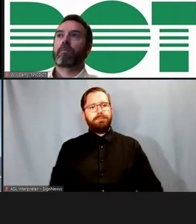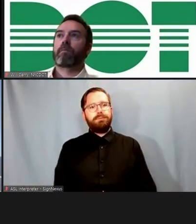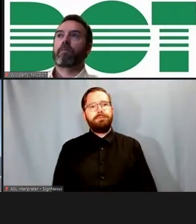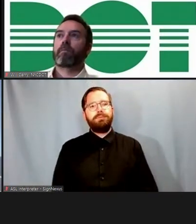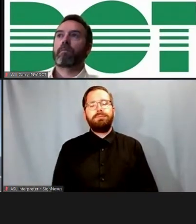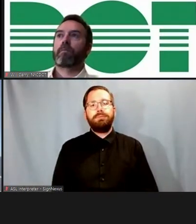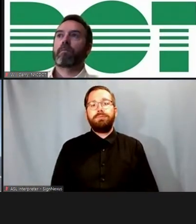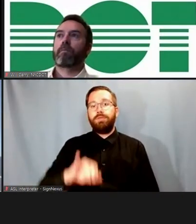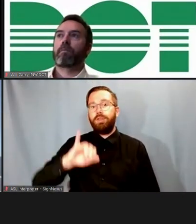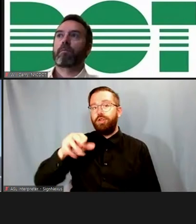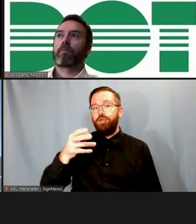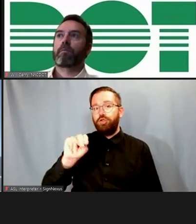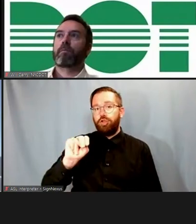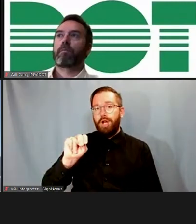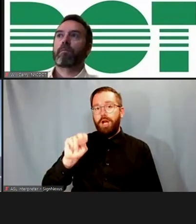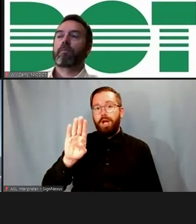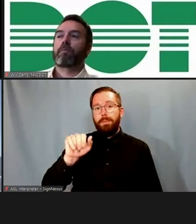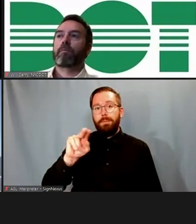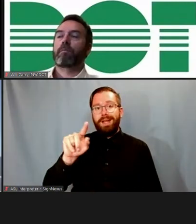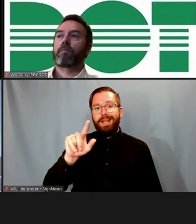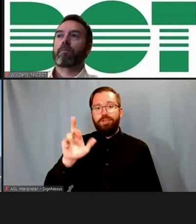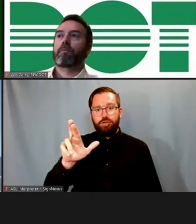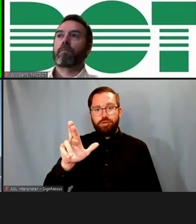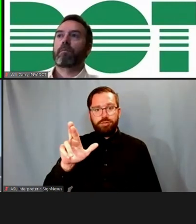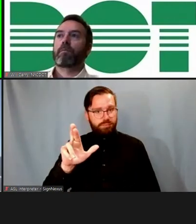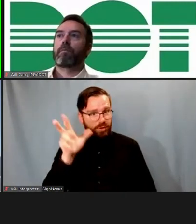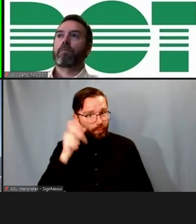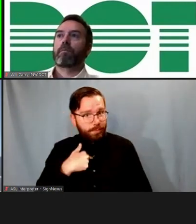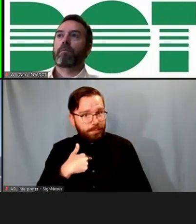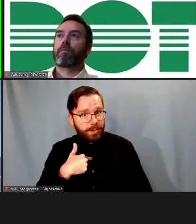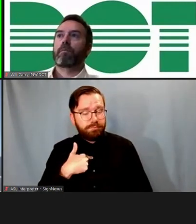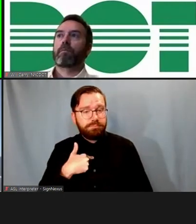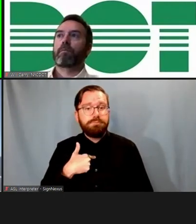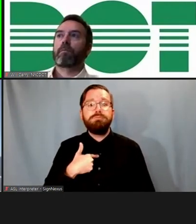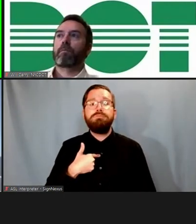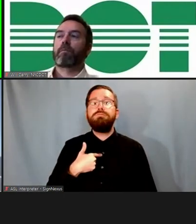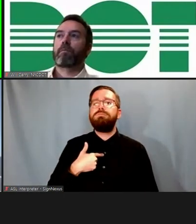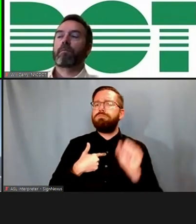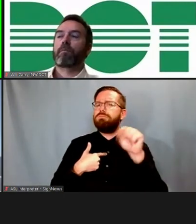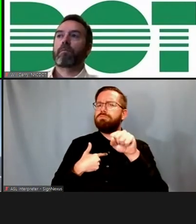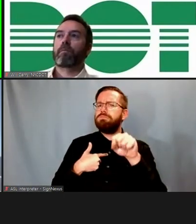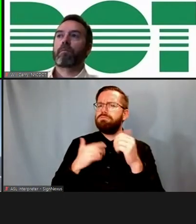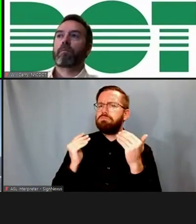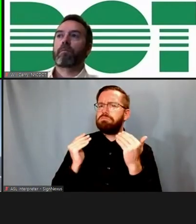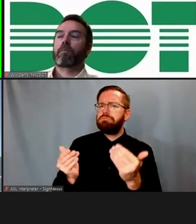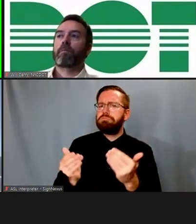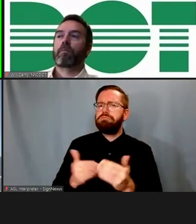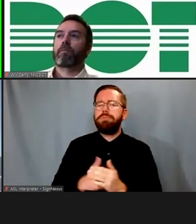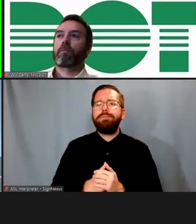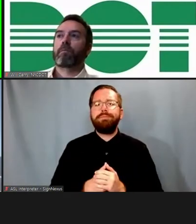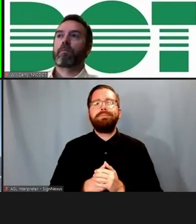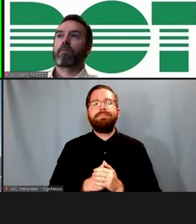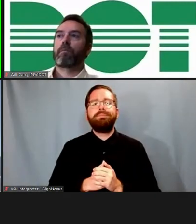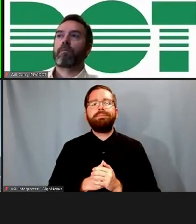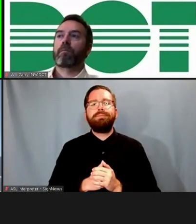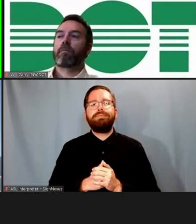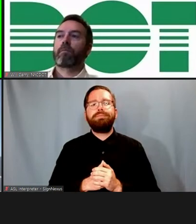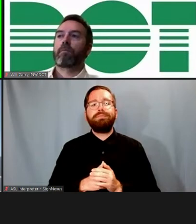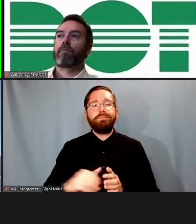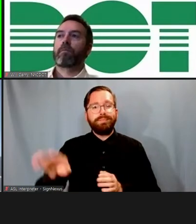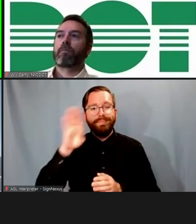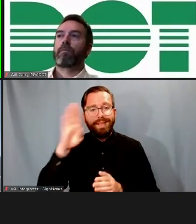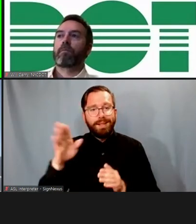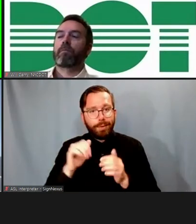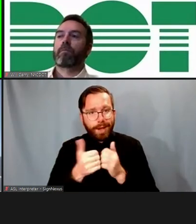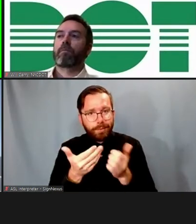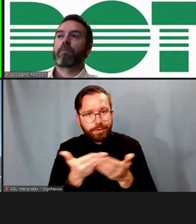john banzer you hear me please go ahead yes we can yes yep um hi how are you my